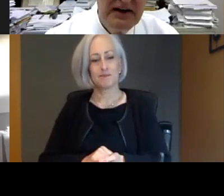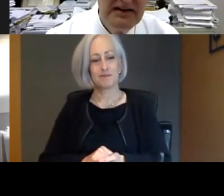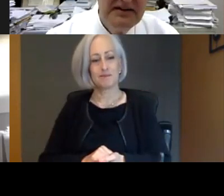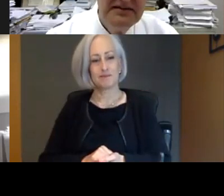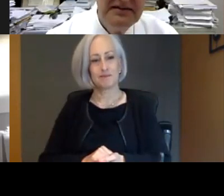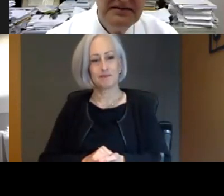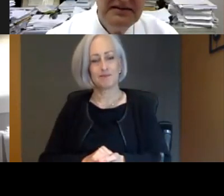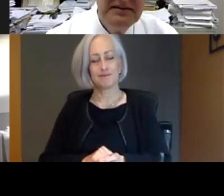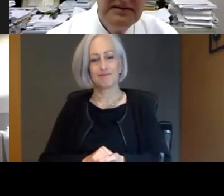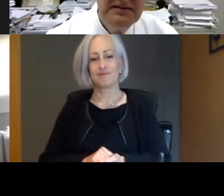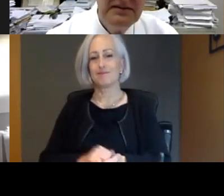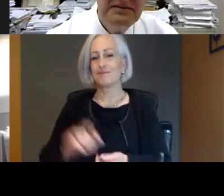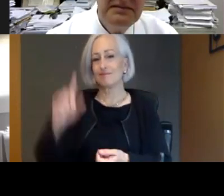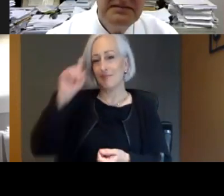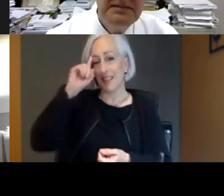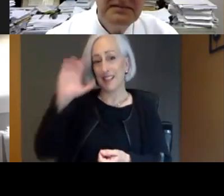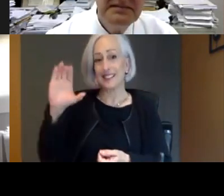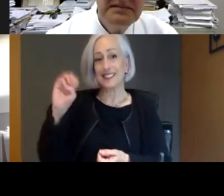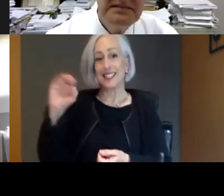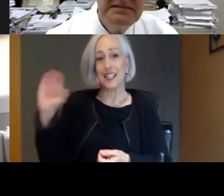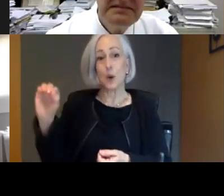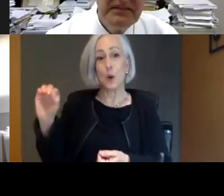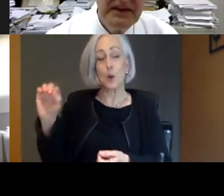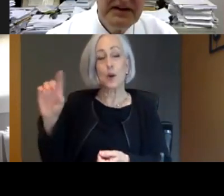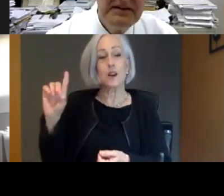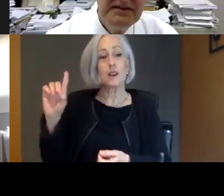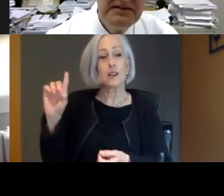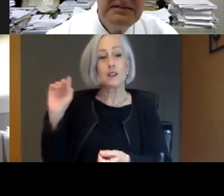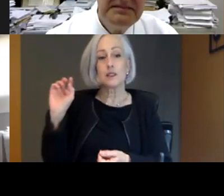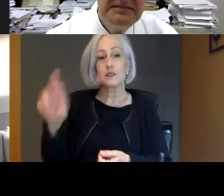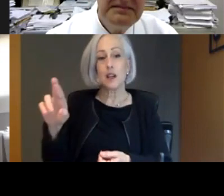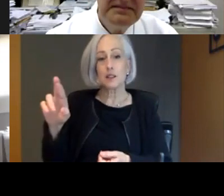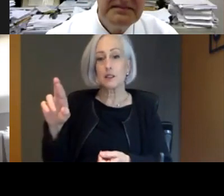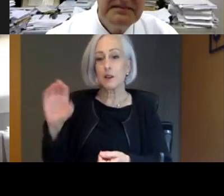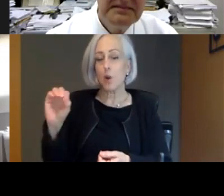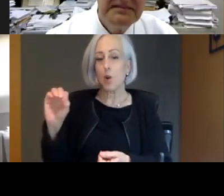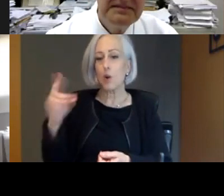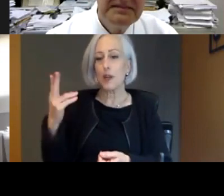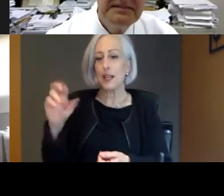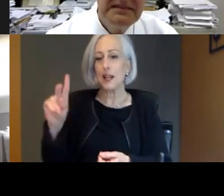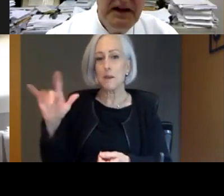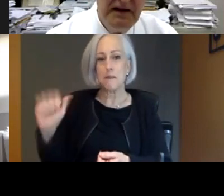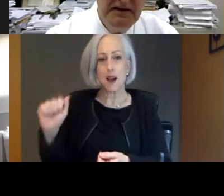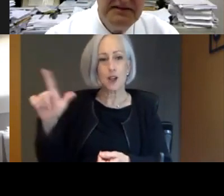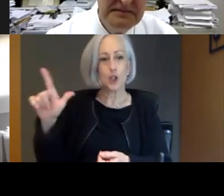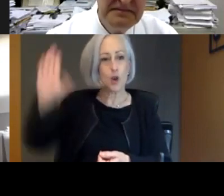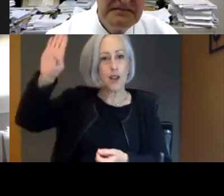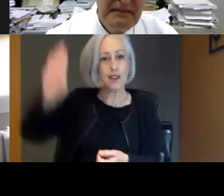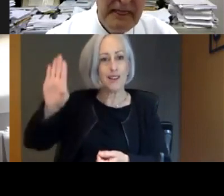And I believe our CEO, Dr. Is it Ohinaba? Ohinaba, you have your hand up.